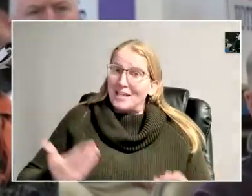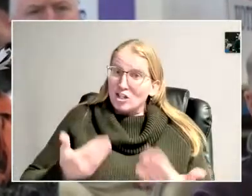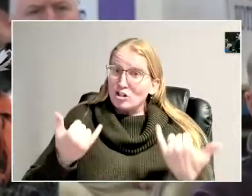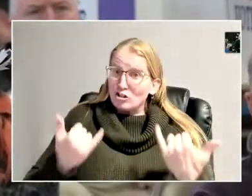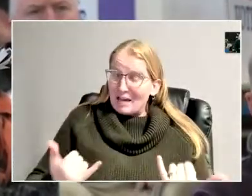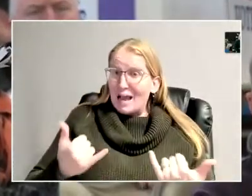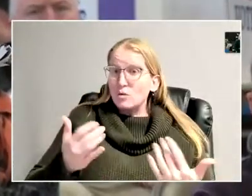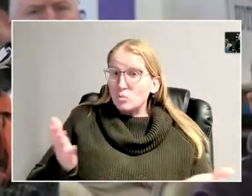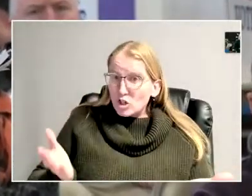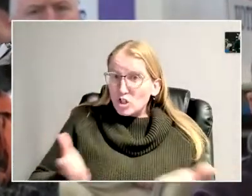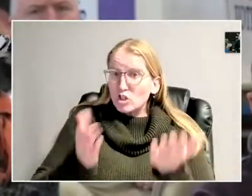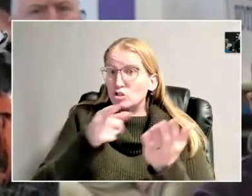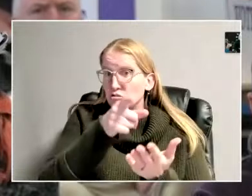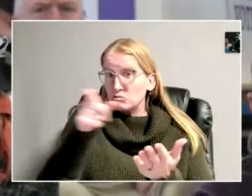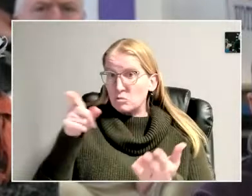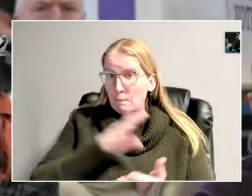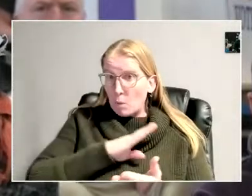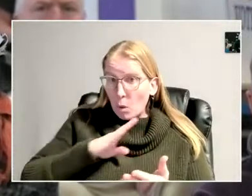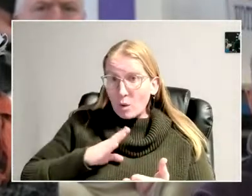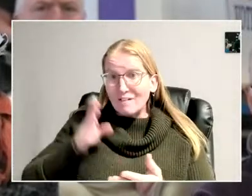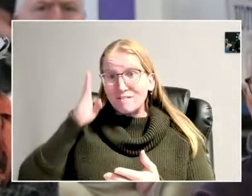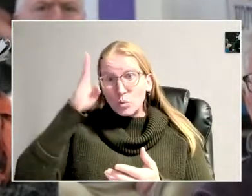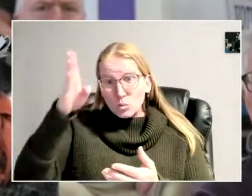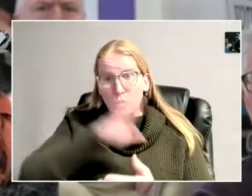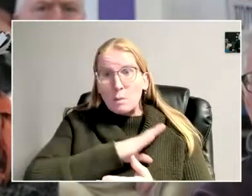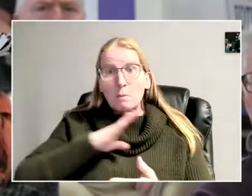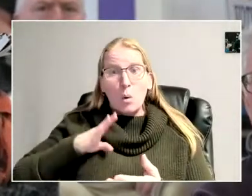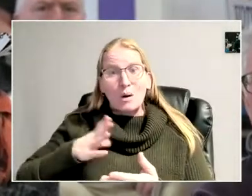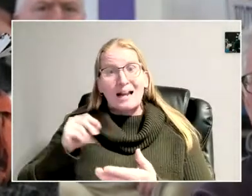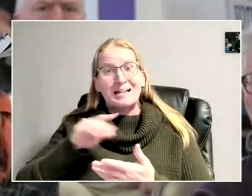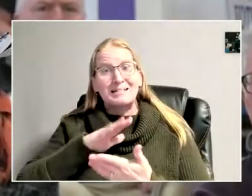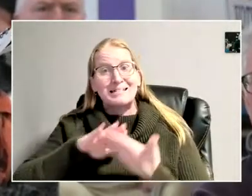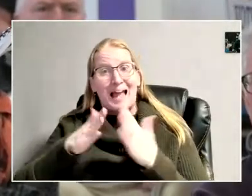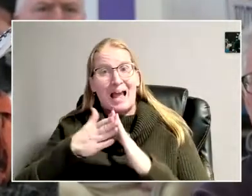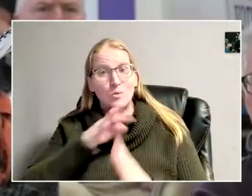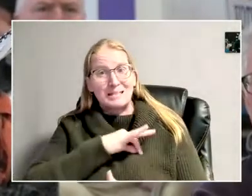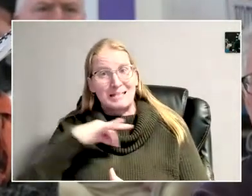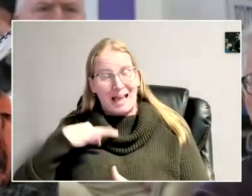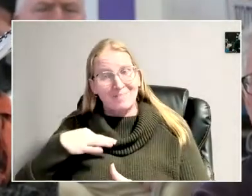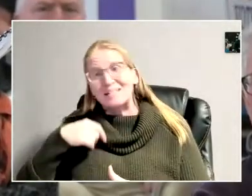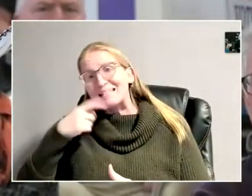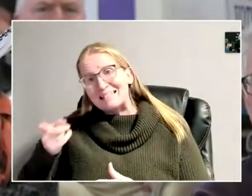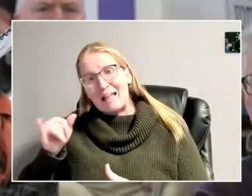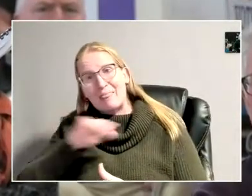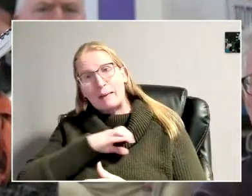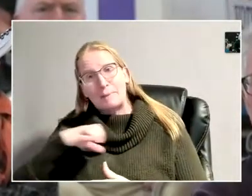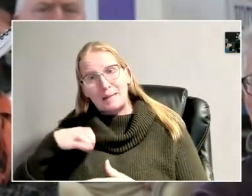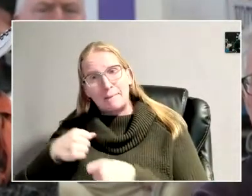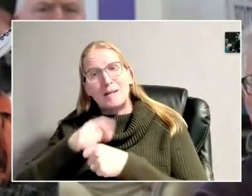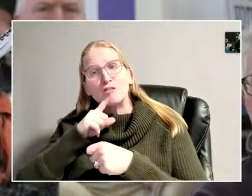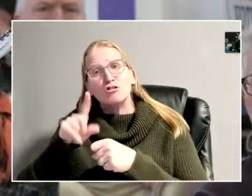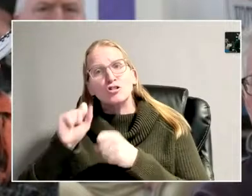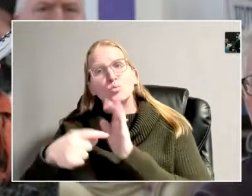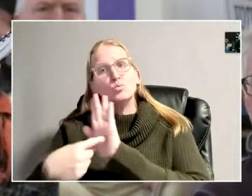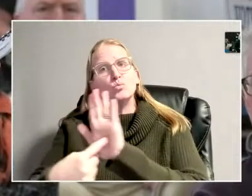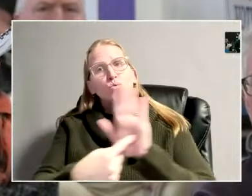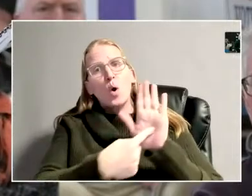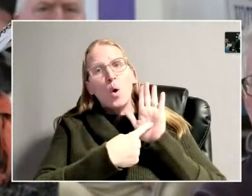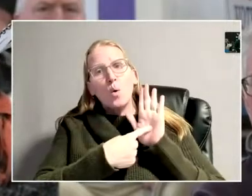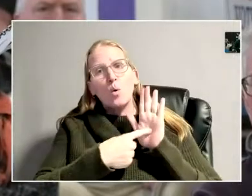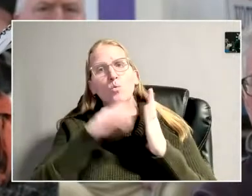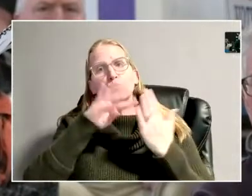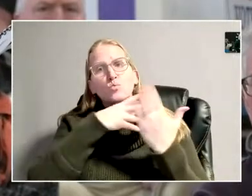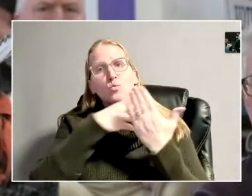town staff to direct this committee to make scored rubrics available to the public um that they send